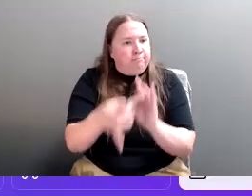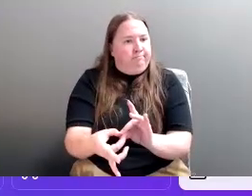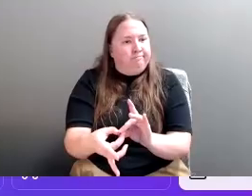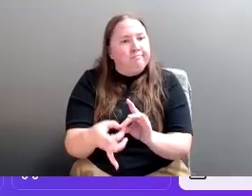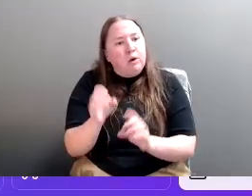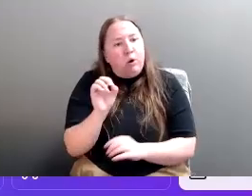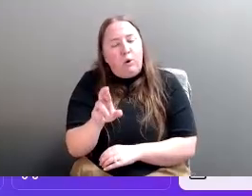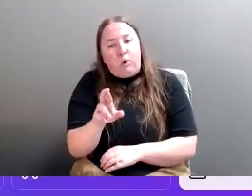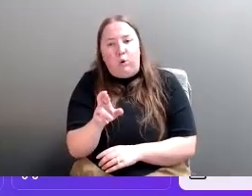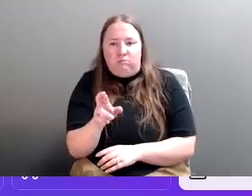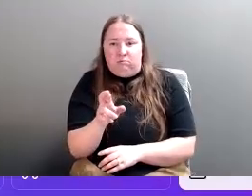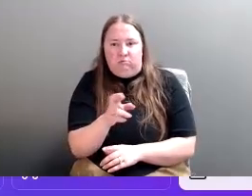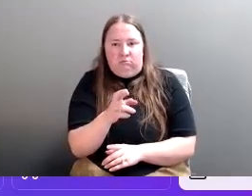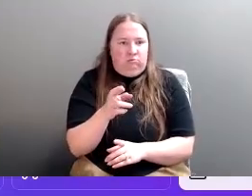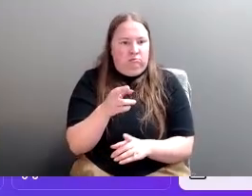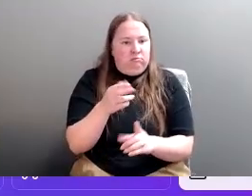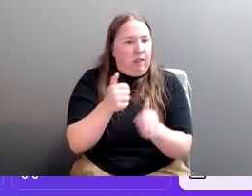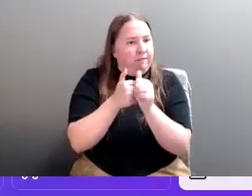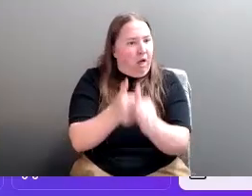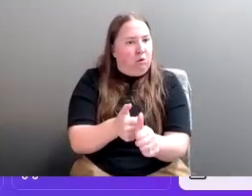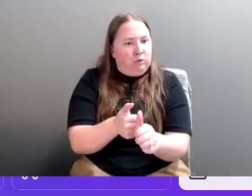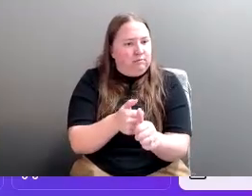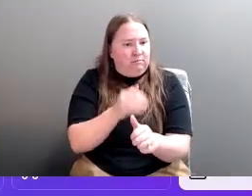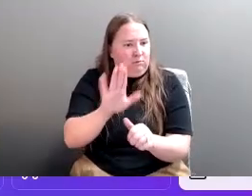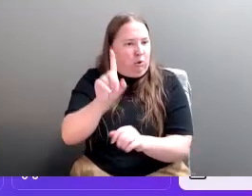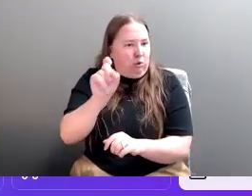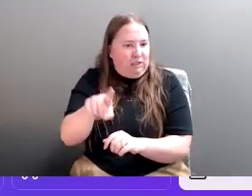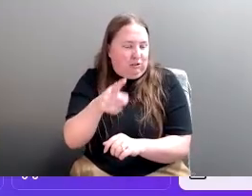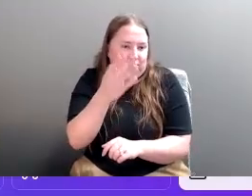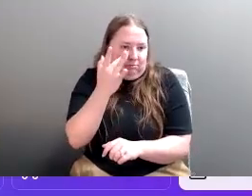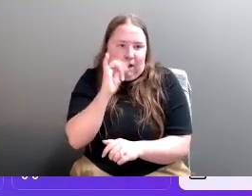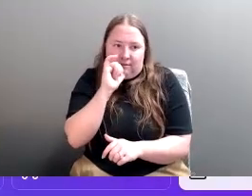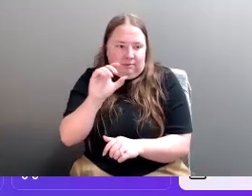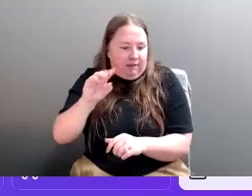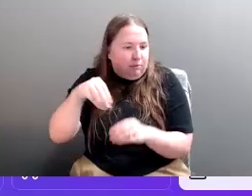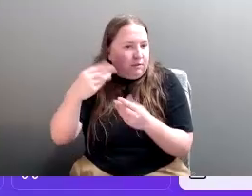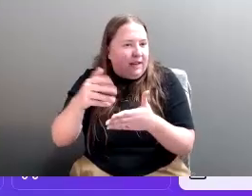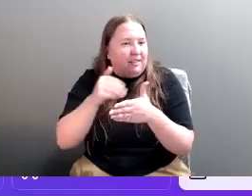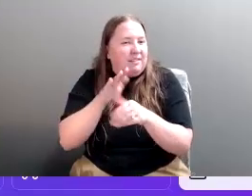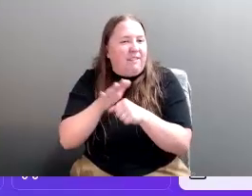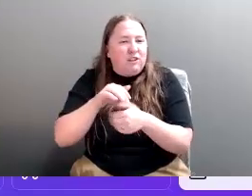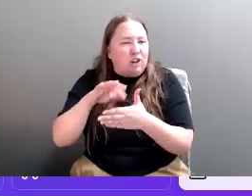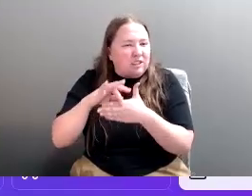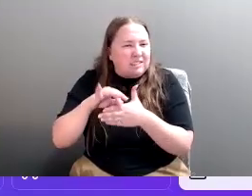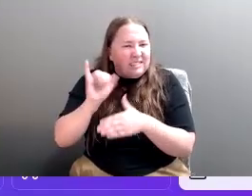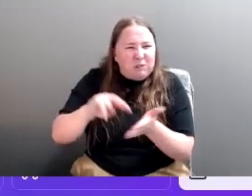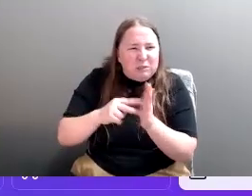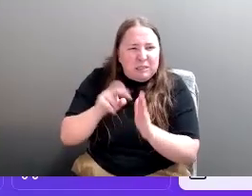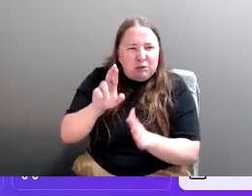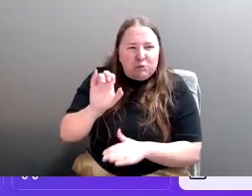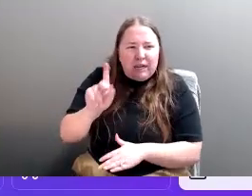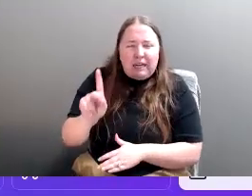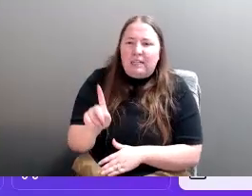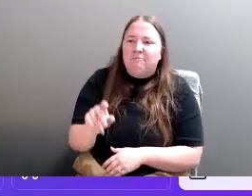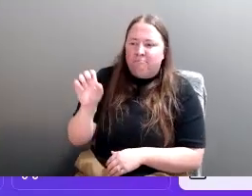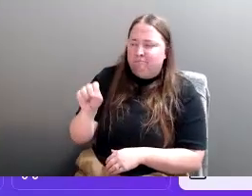or as on point because you haven't given enough context, right? Is that what you're saying, Rick? Yeah, definitely.